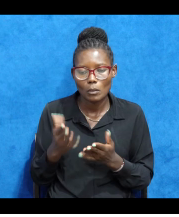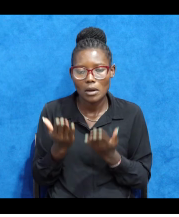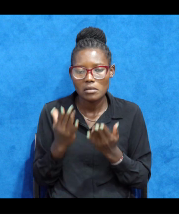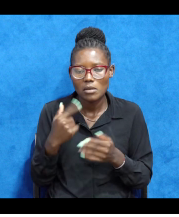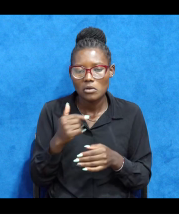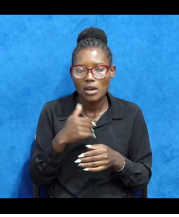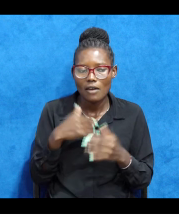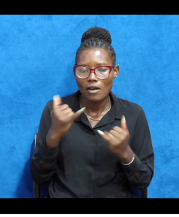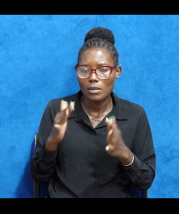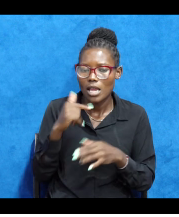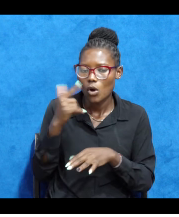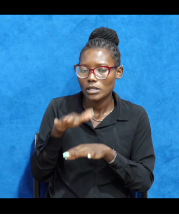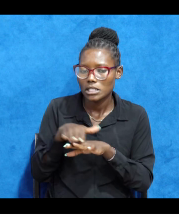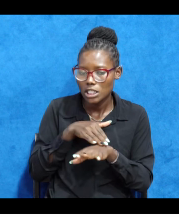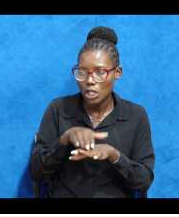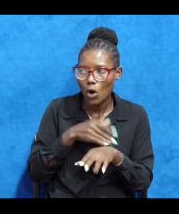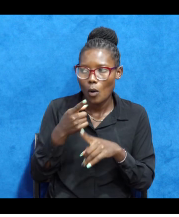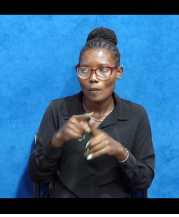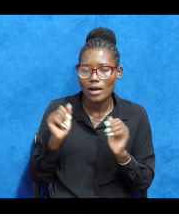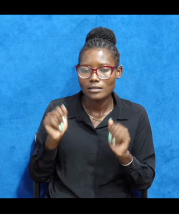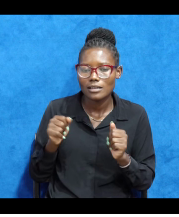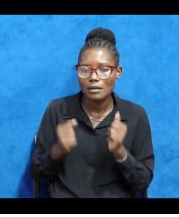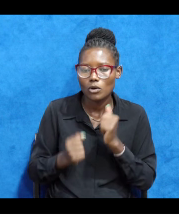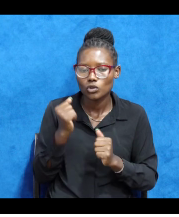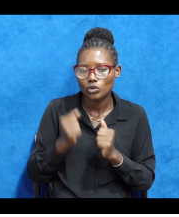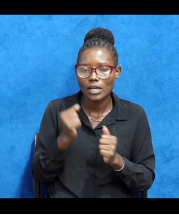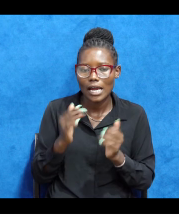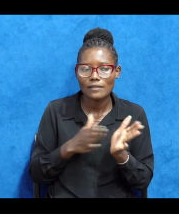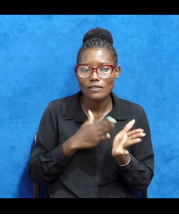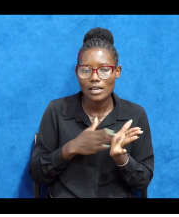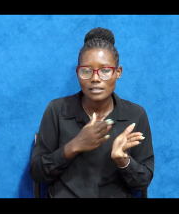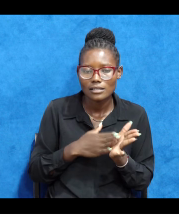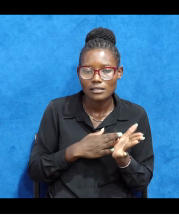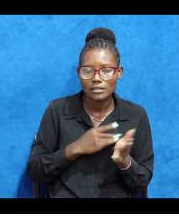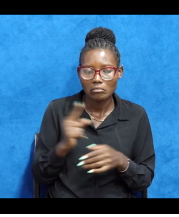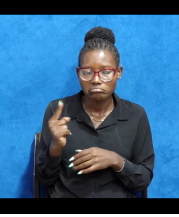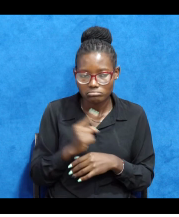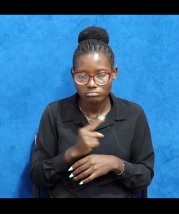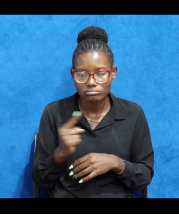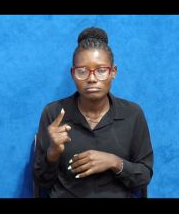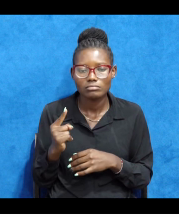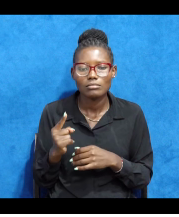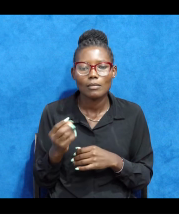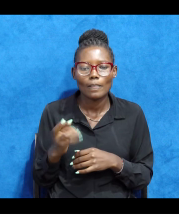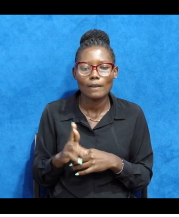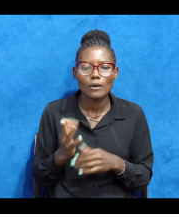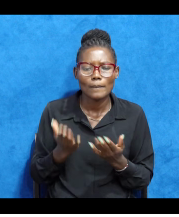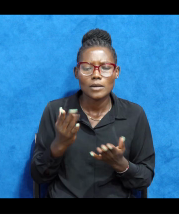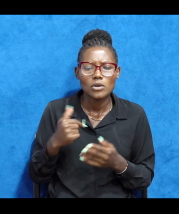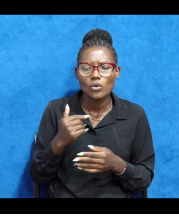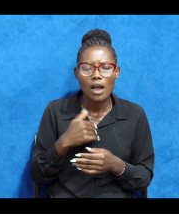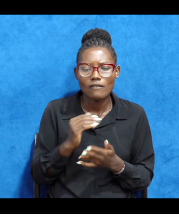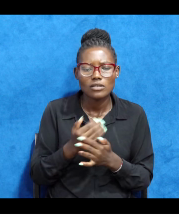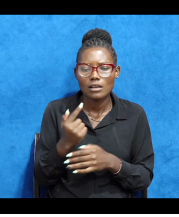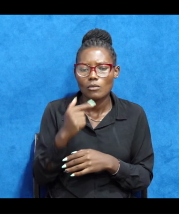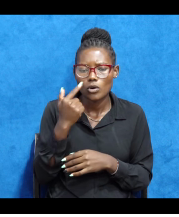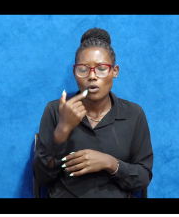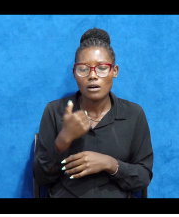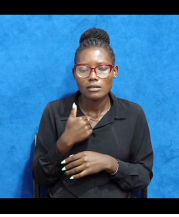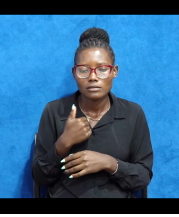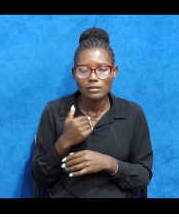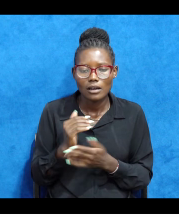strengths? What are their technical issues? So maybe we have a slow athlete that can't build up high speed. Maybe we have an athlete